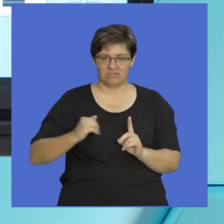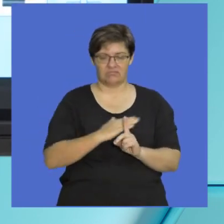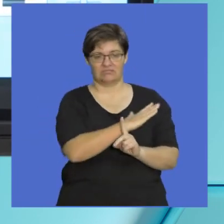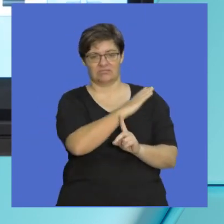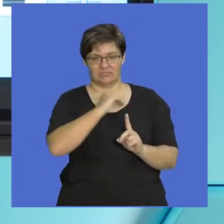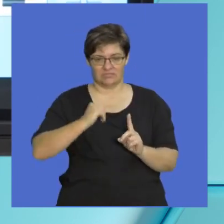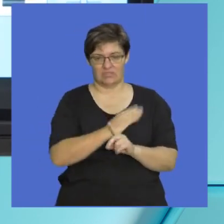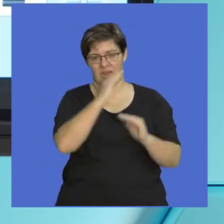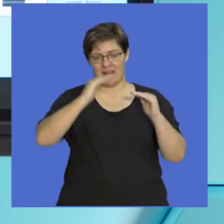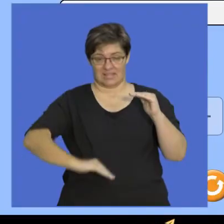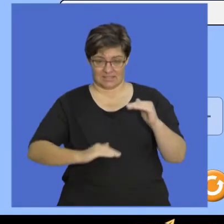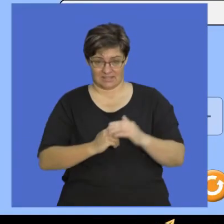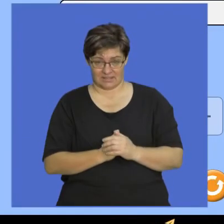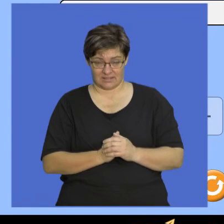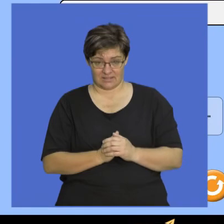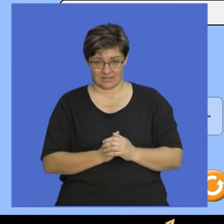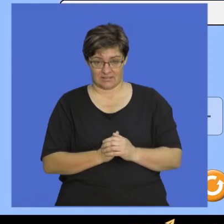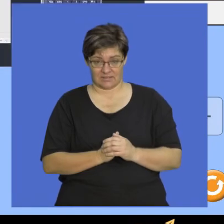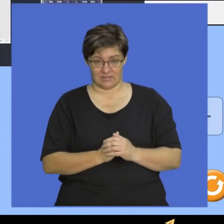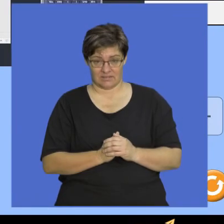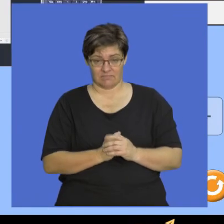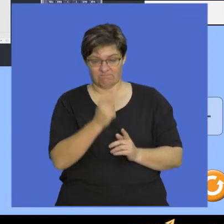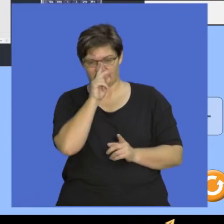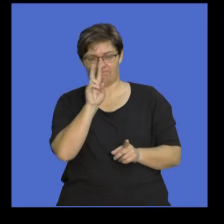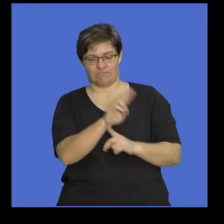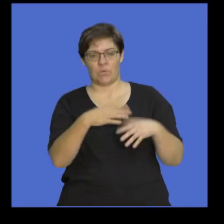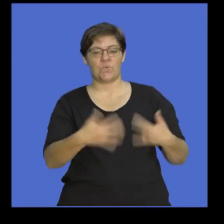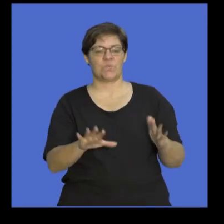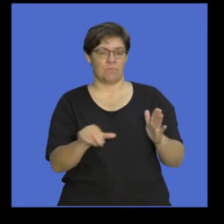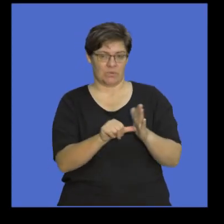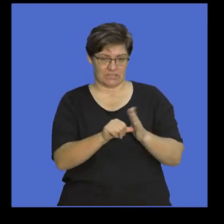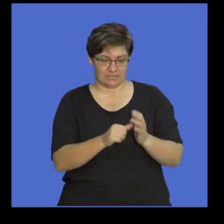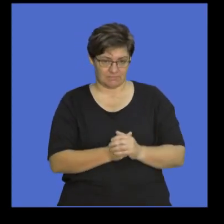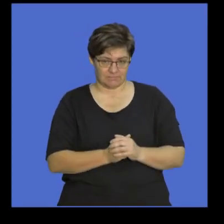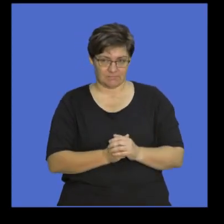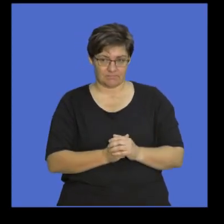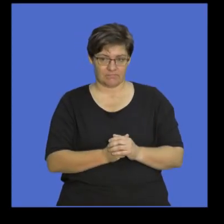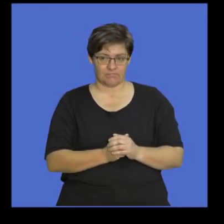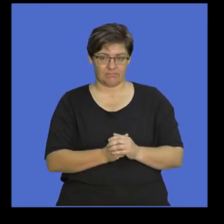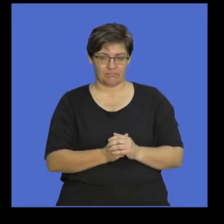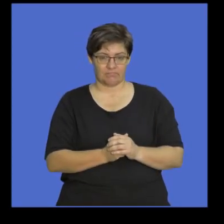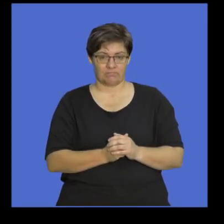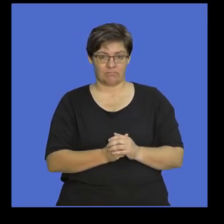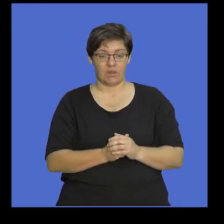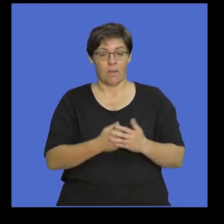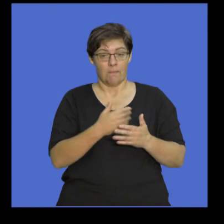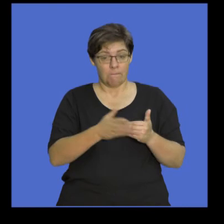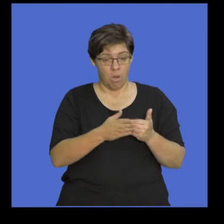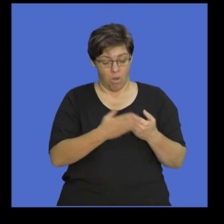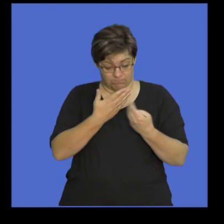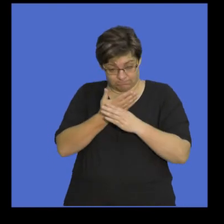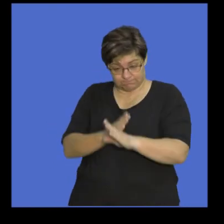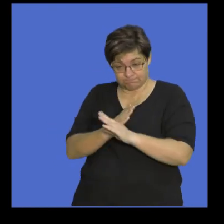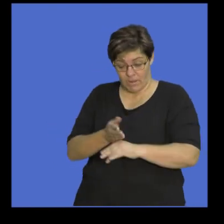flow in the circuit. Okay, so that's a very important observation to take note of. Okay, so when